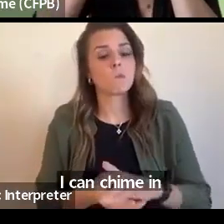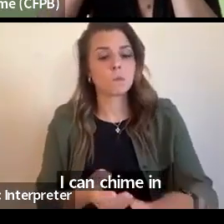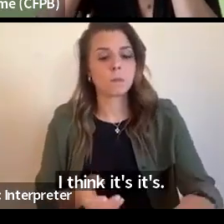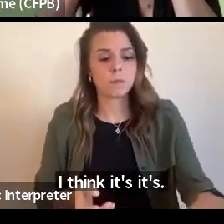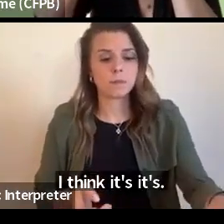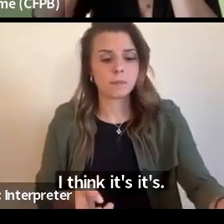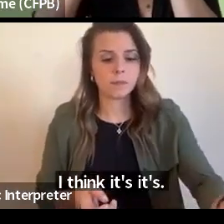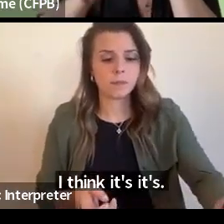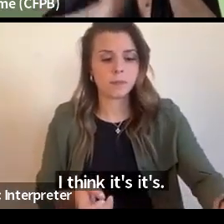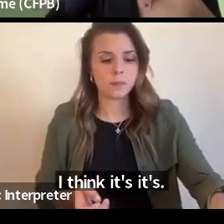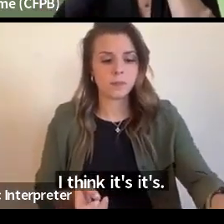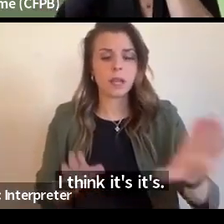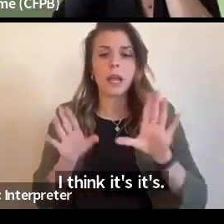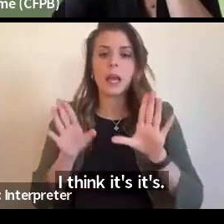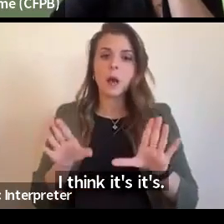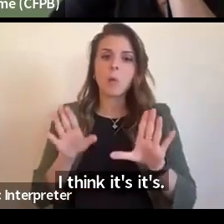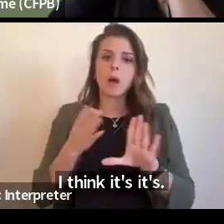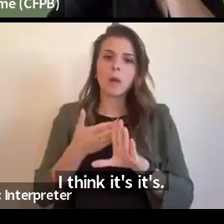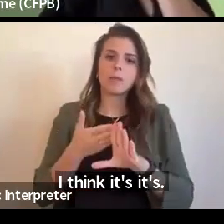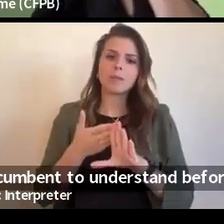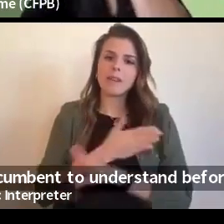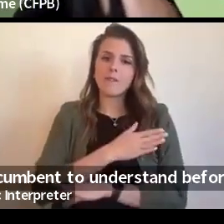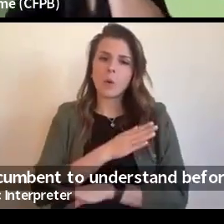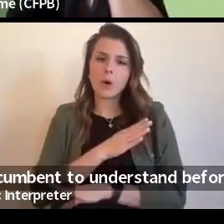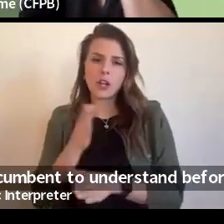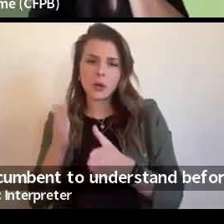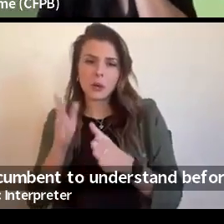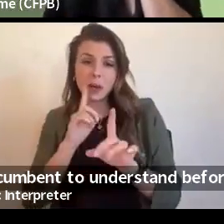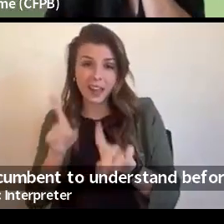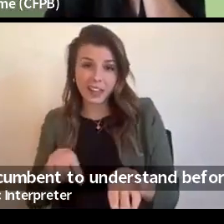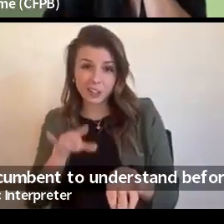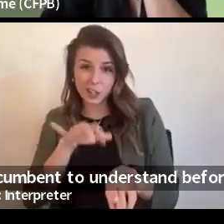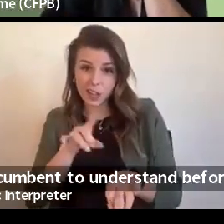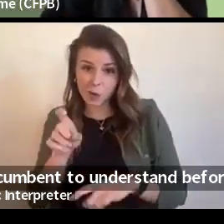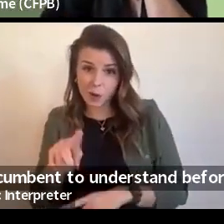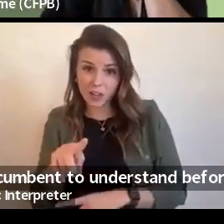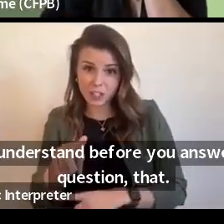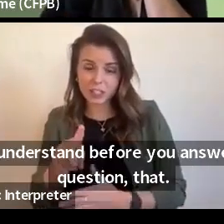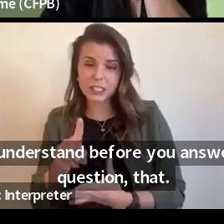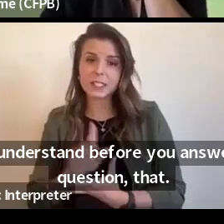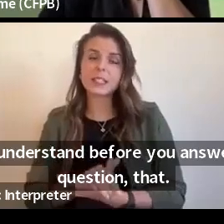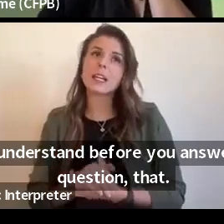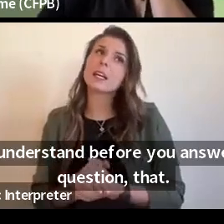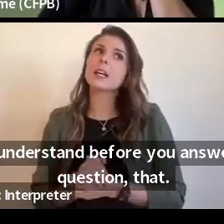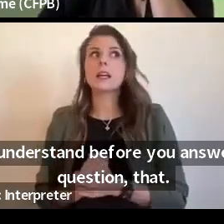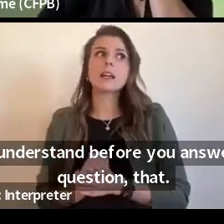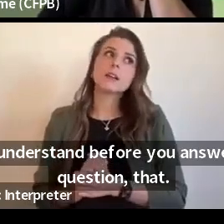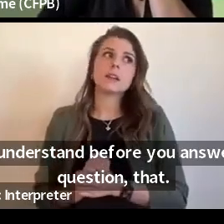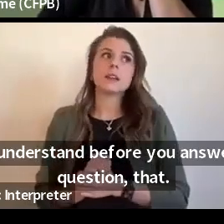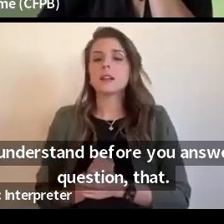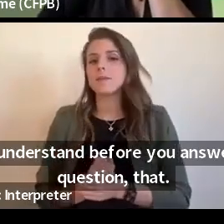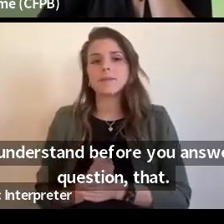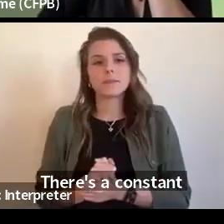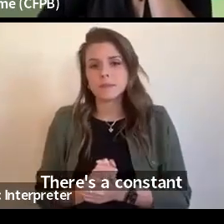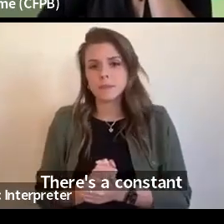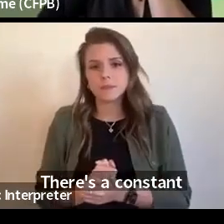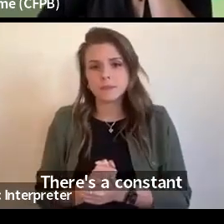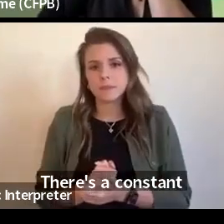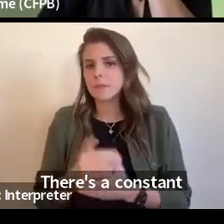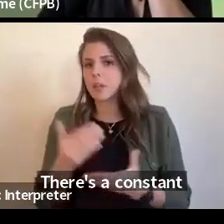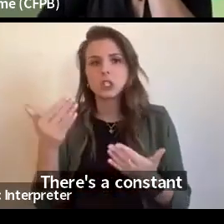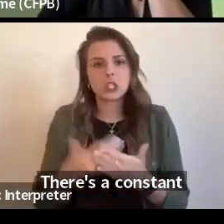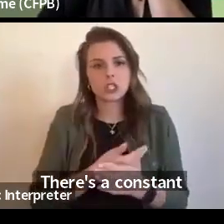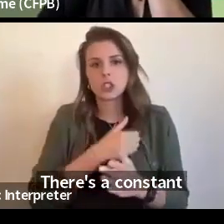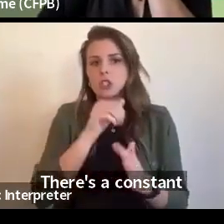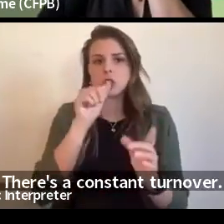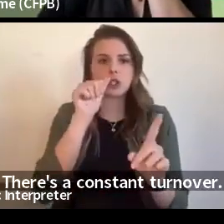incumbent to understand before you answer that kind of question that there's a constant turnover of new scams.